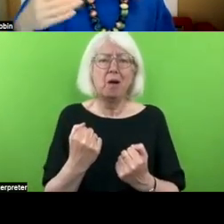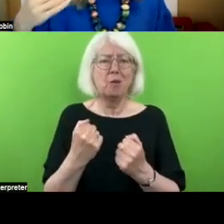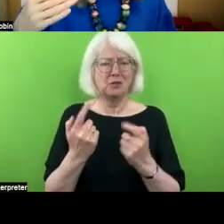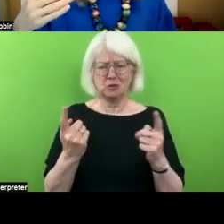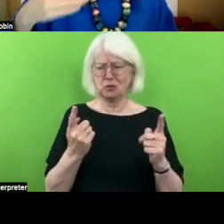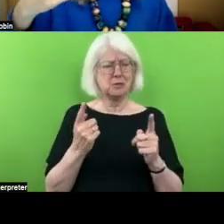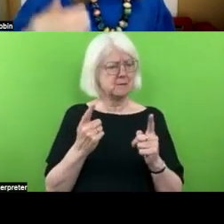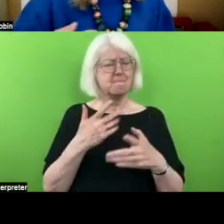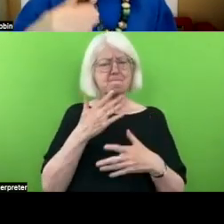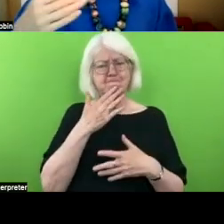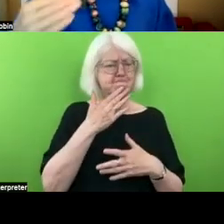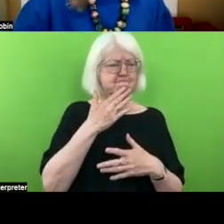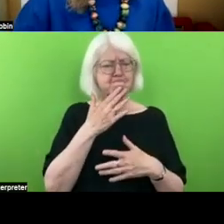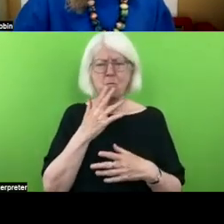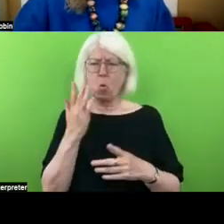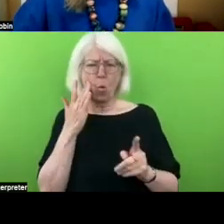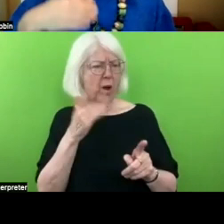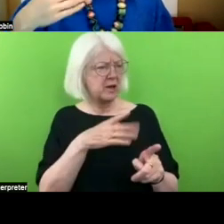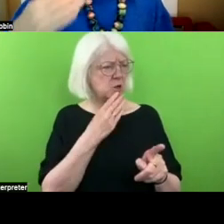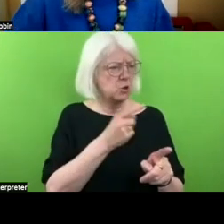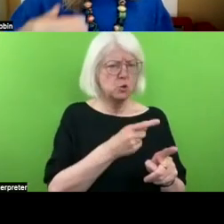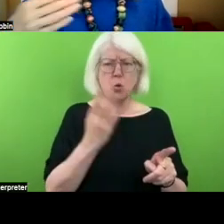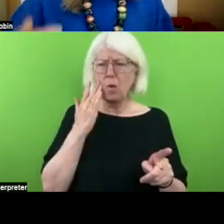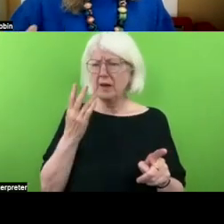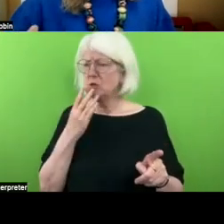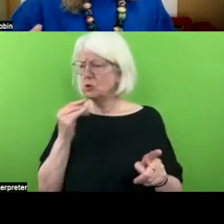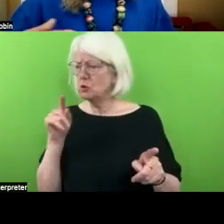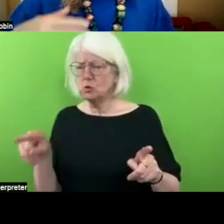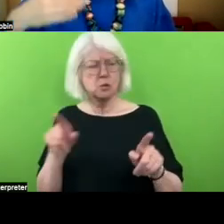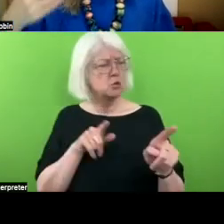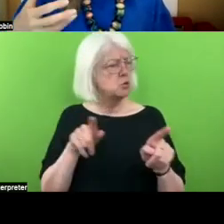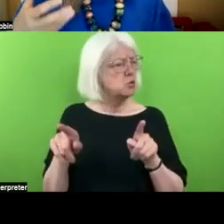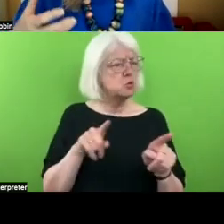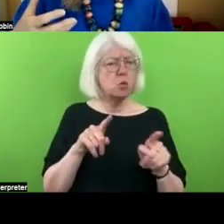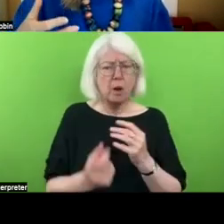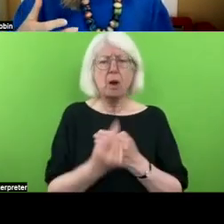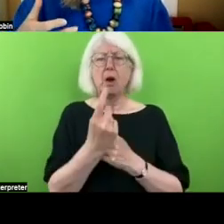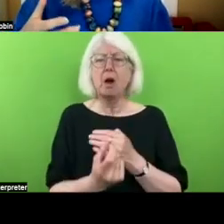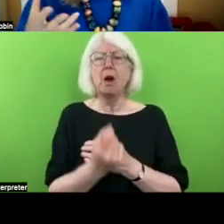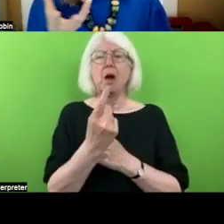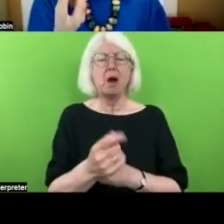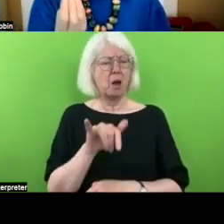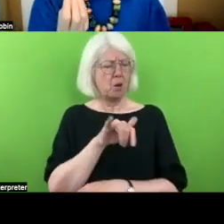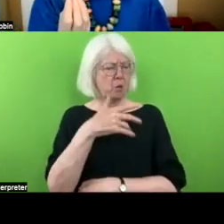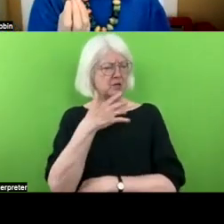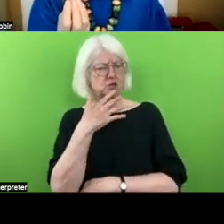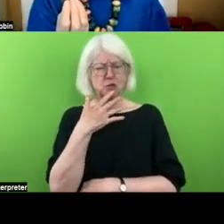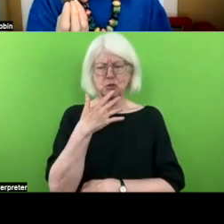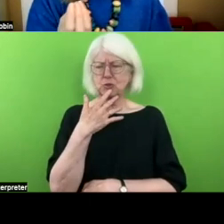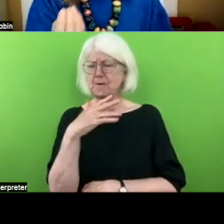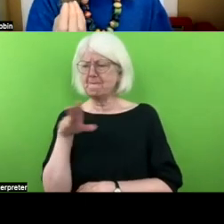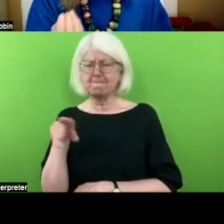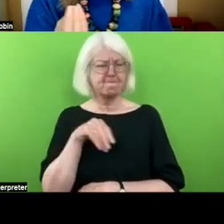So choosing circumstance by circumstance, encounter by encounter, which sources of hard and soft power to draw